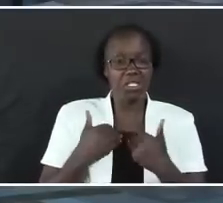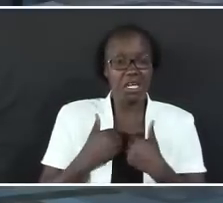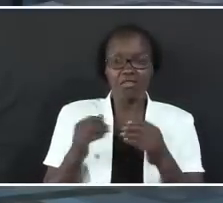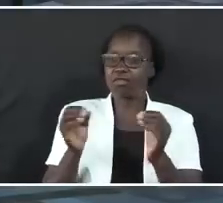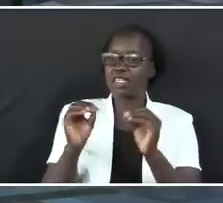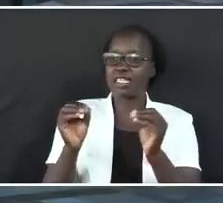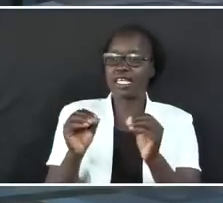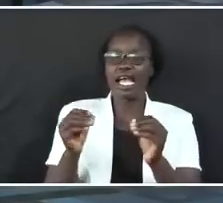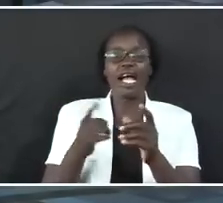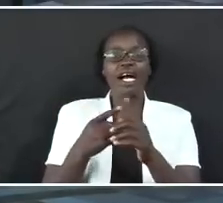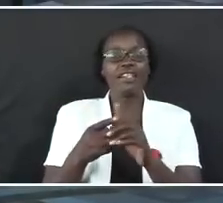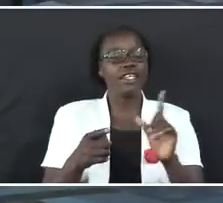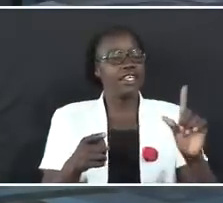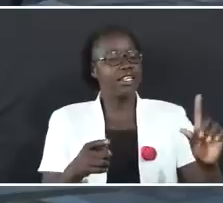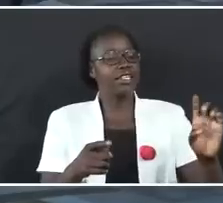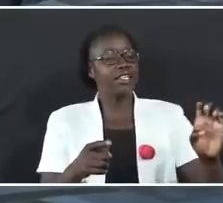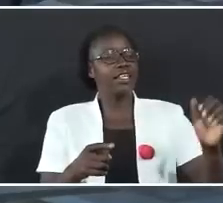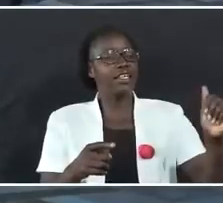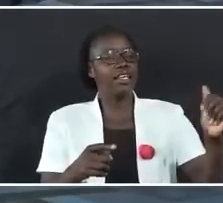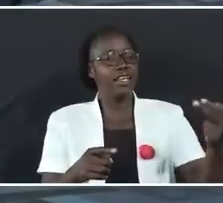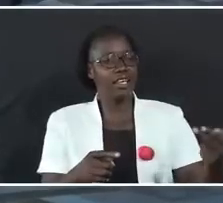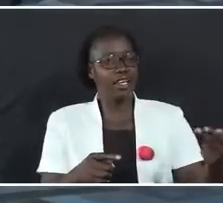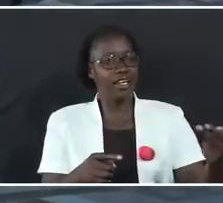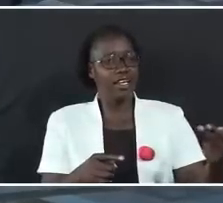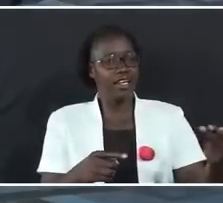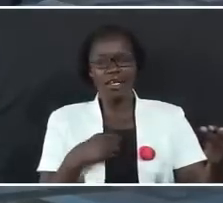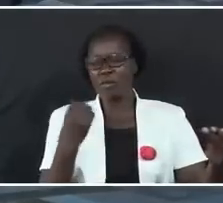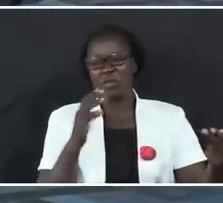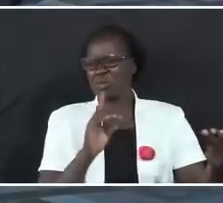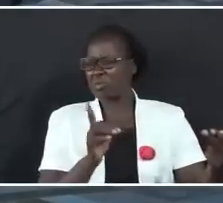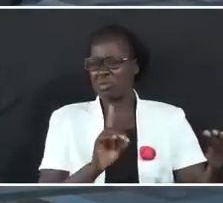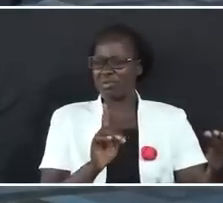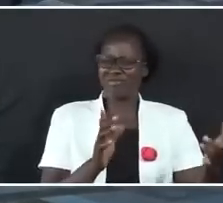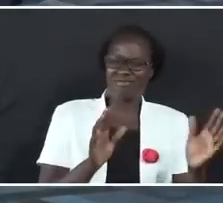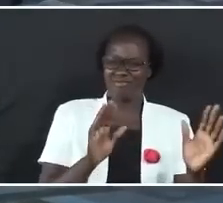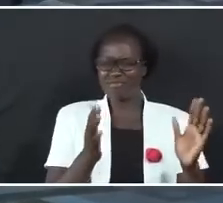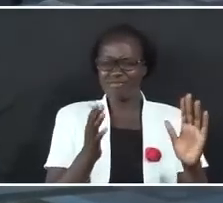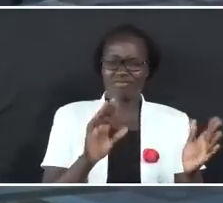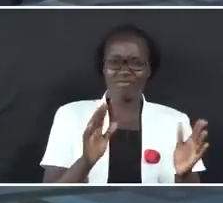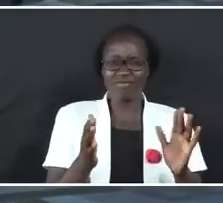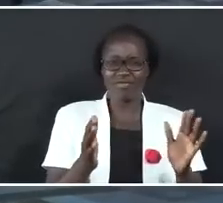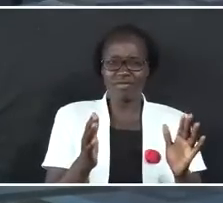And there was Leah, who was not so good looking, because she was a squint.